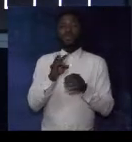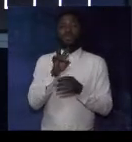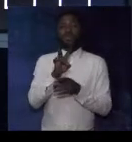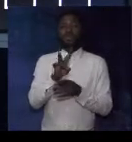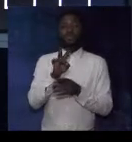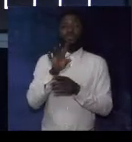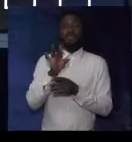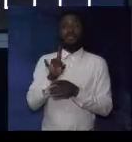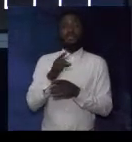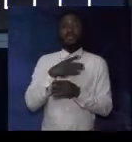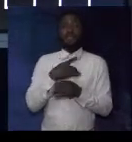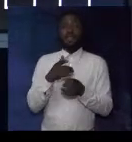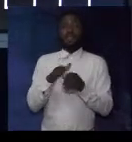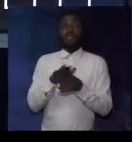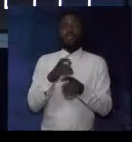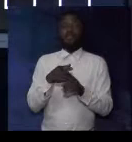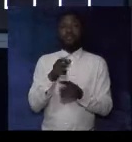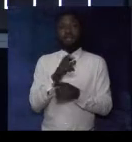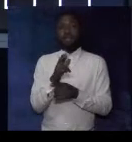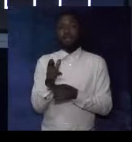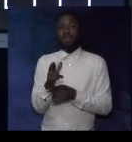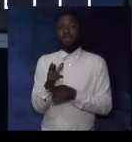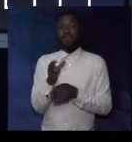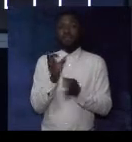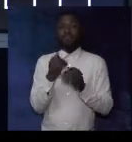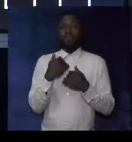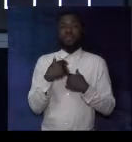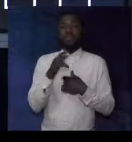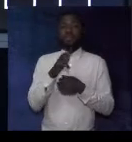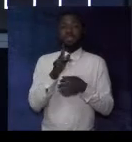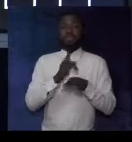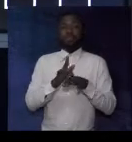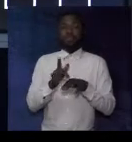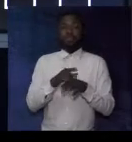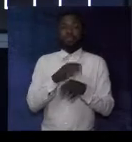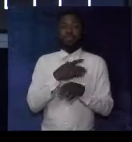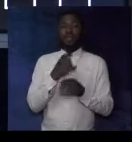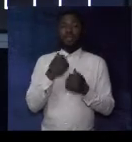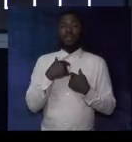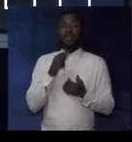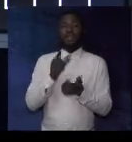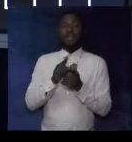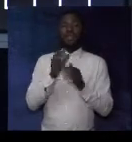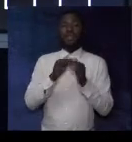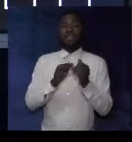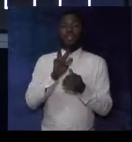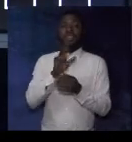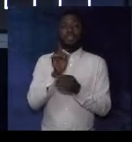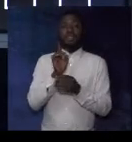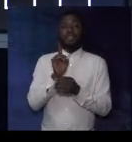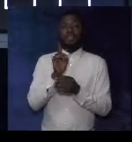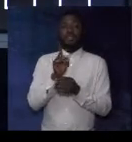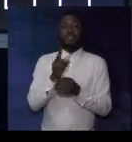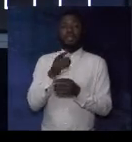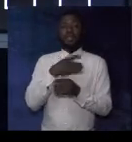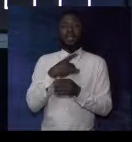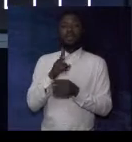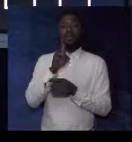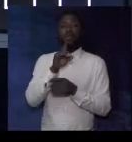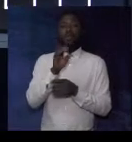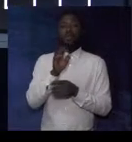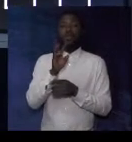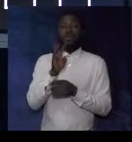under millions here. And you fill from the right, like I've said, if you have 3 spaces and you have less than 3 digits. We must